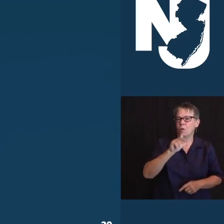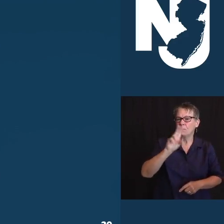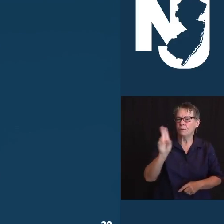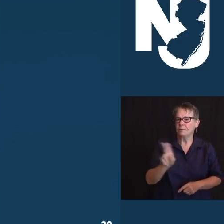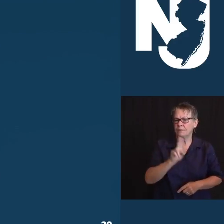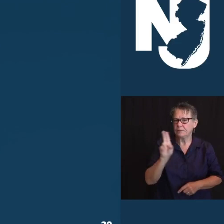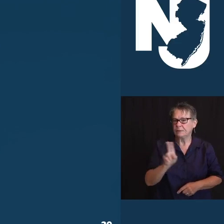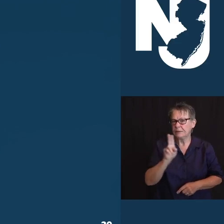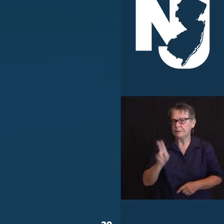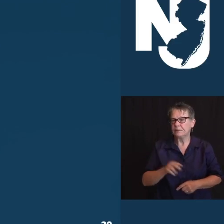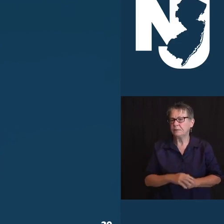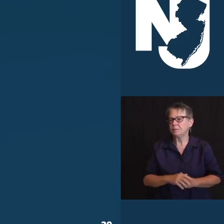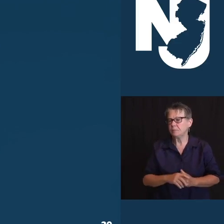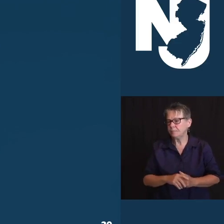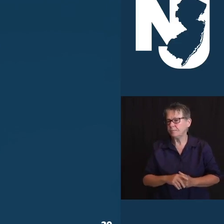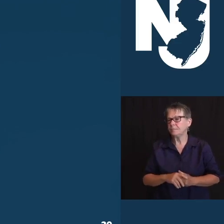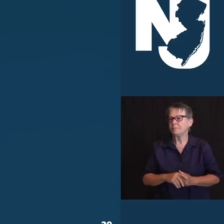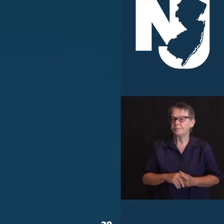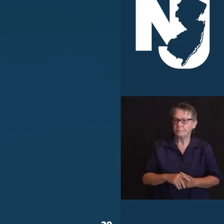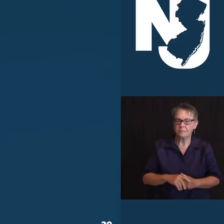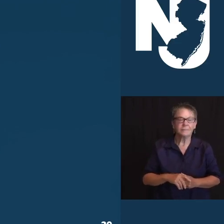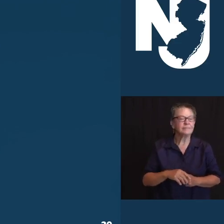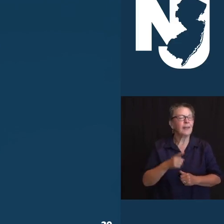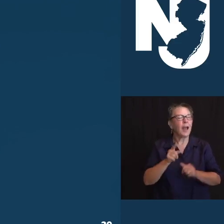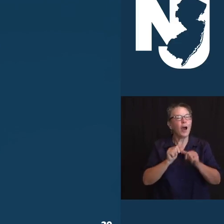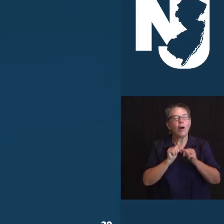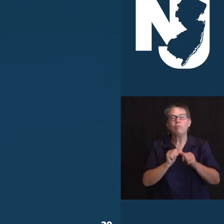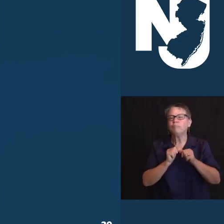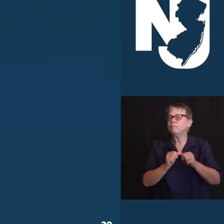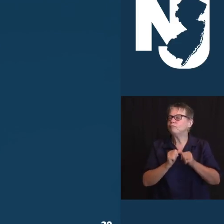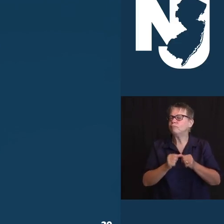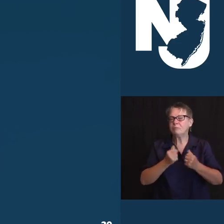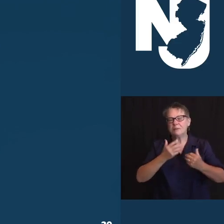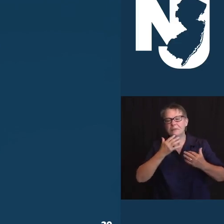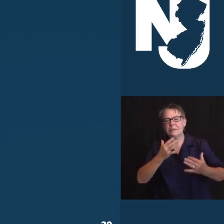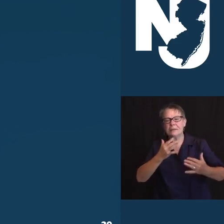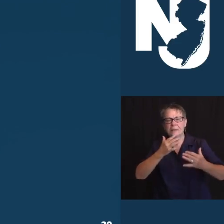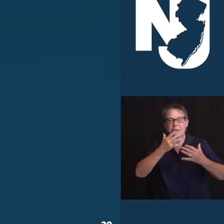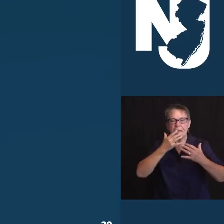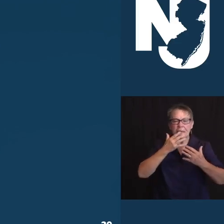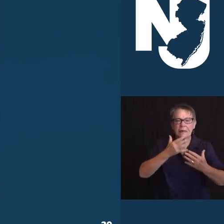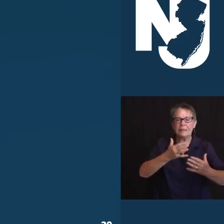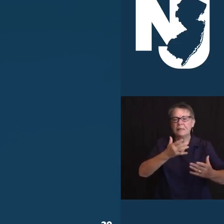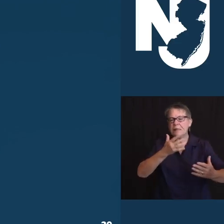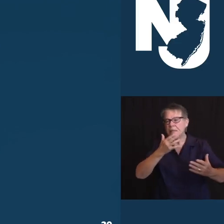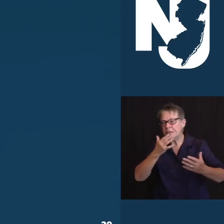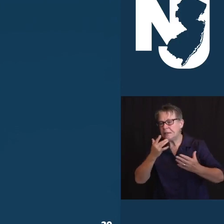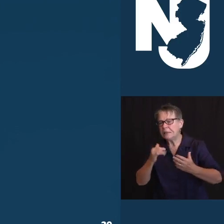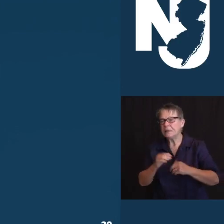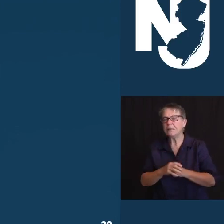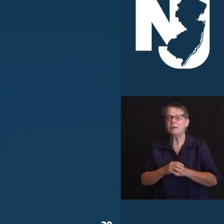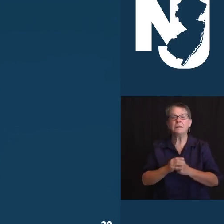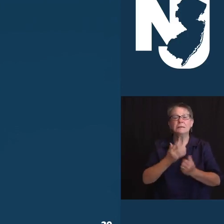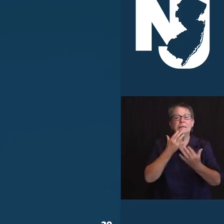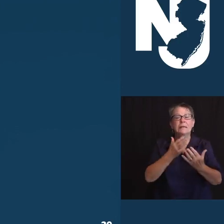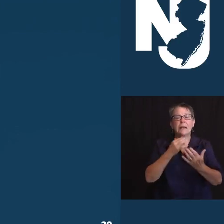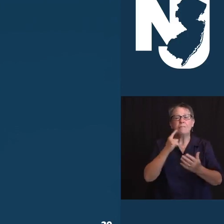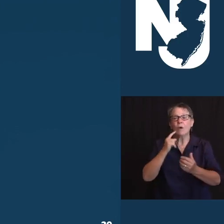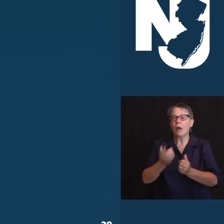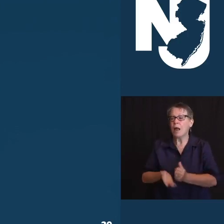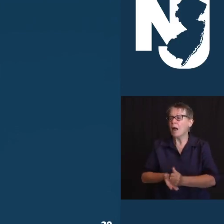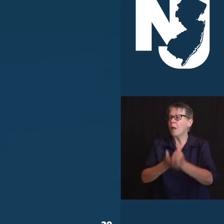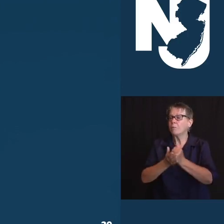for faculty musicals to raise money for scholarships. Bob is survived by his wife of 50 years,